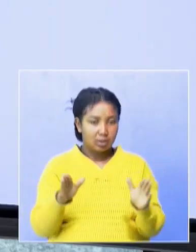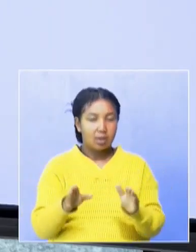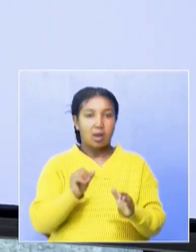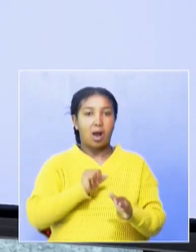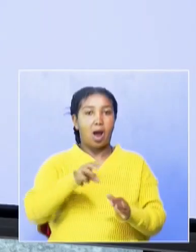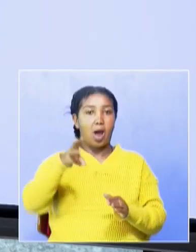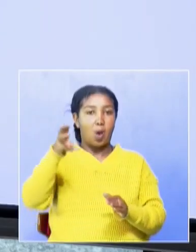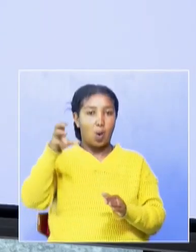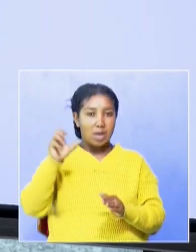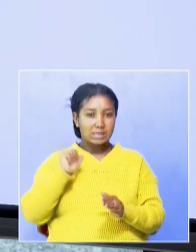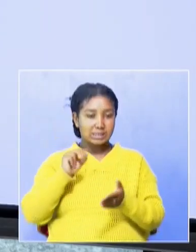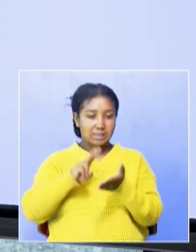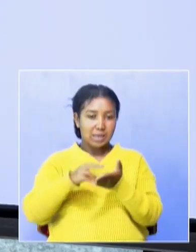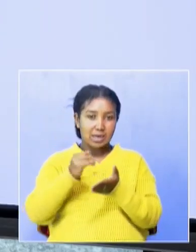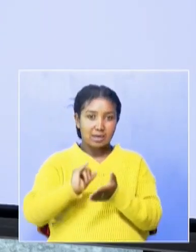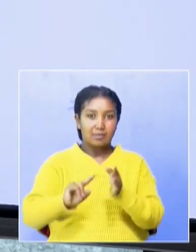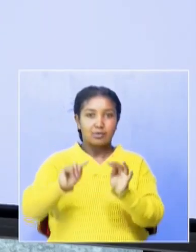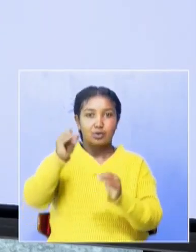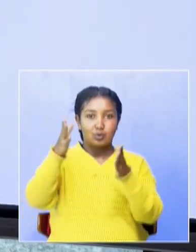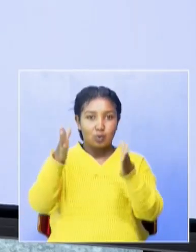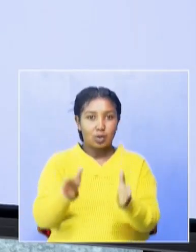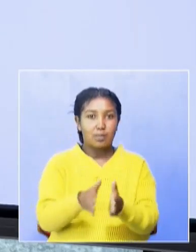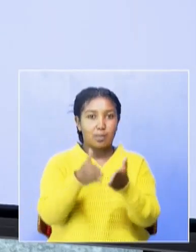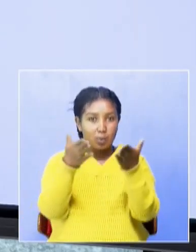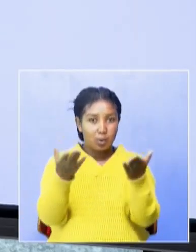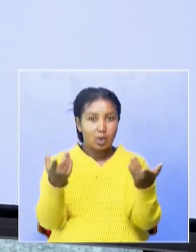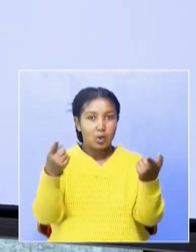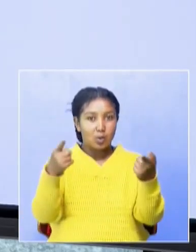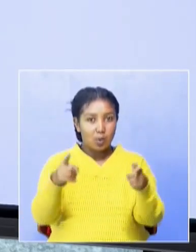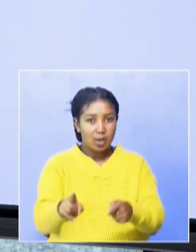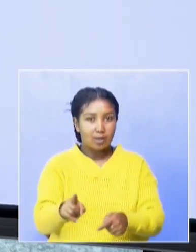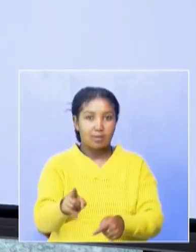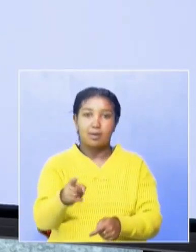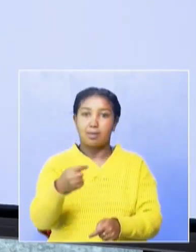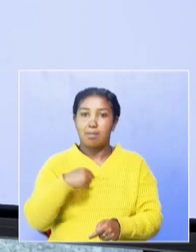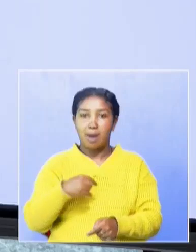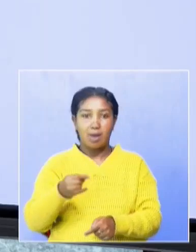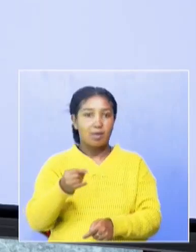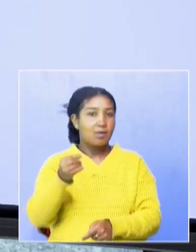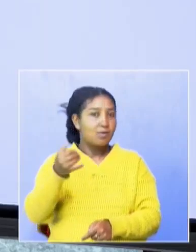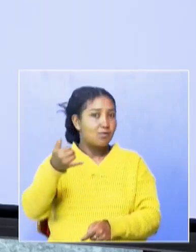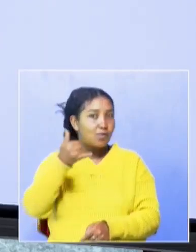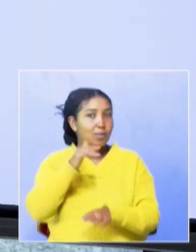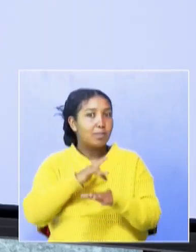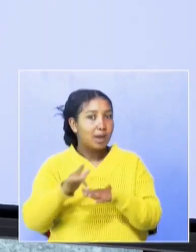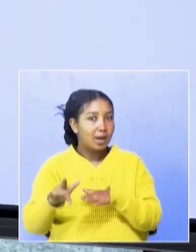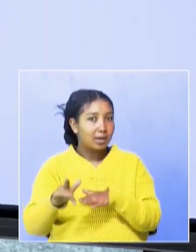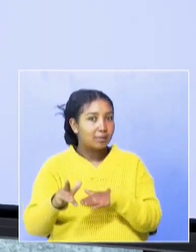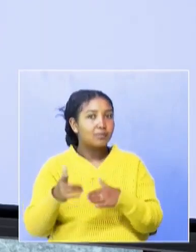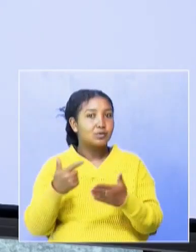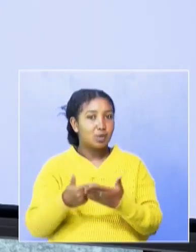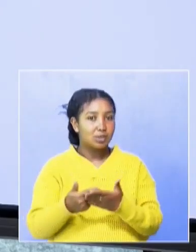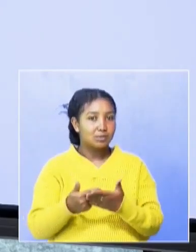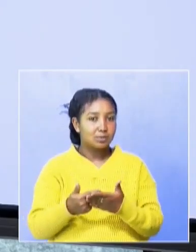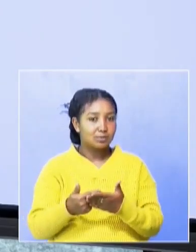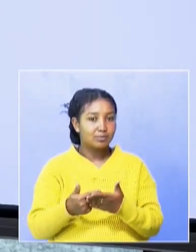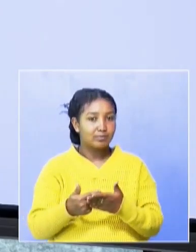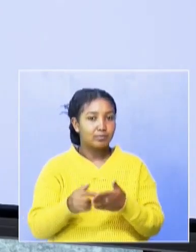I was reading the storybook when my phone blank. Yes, this one is